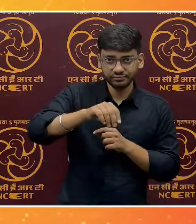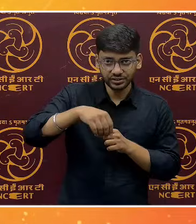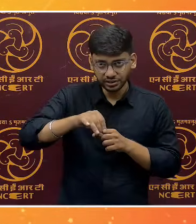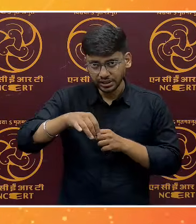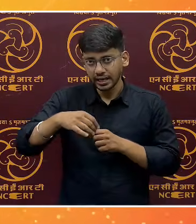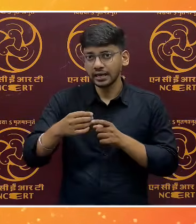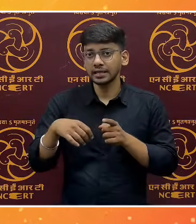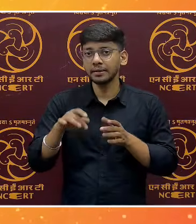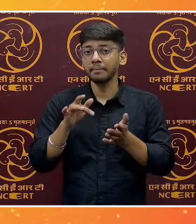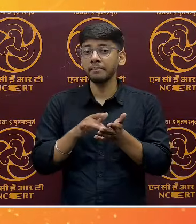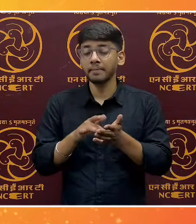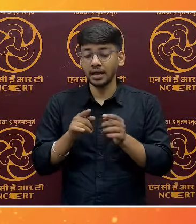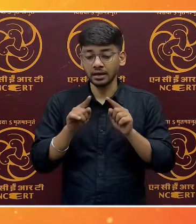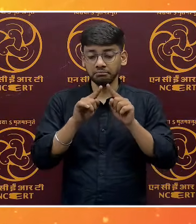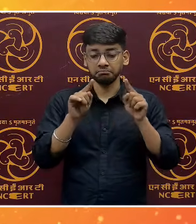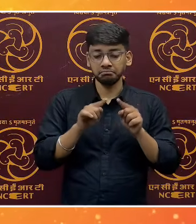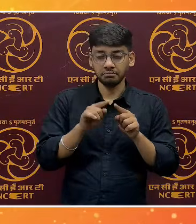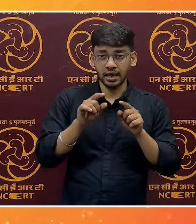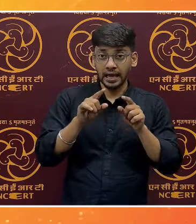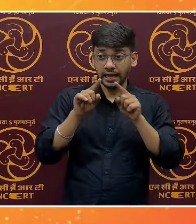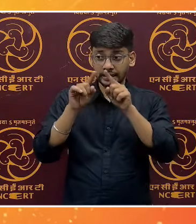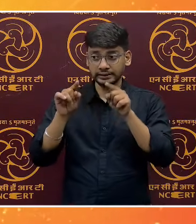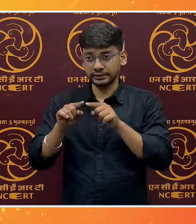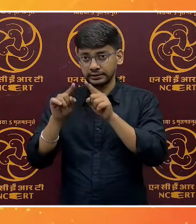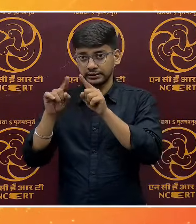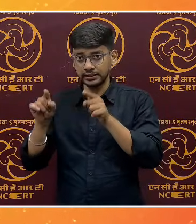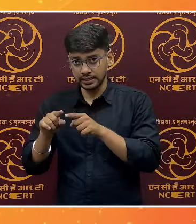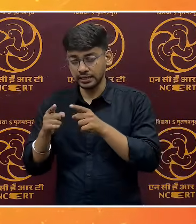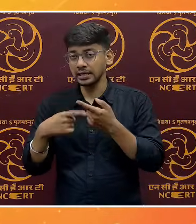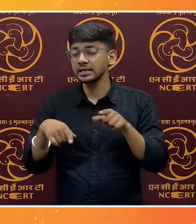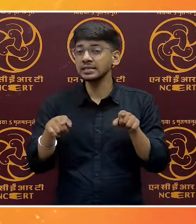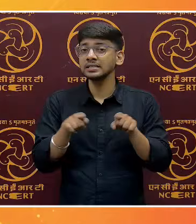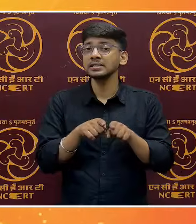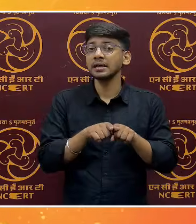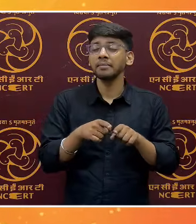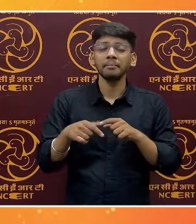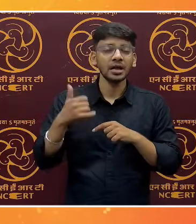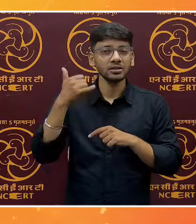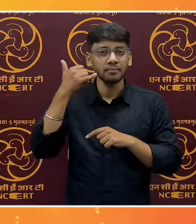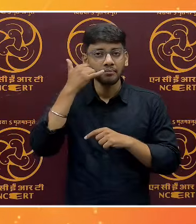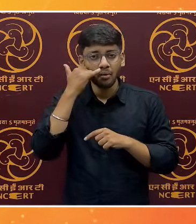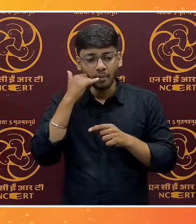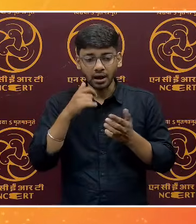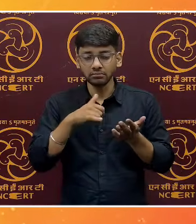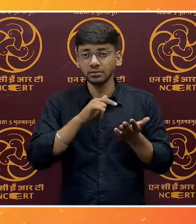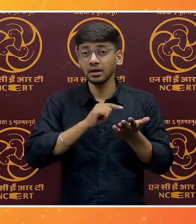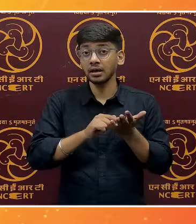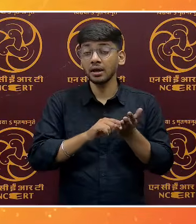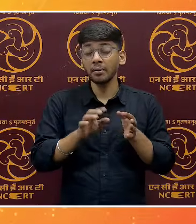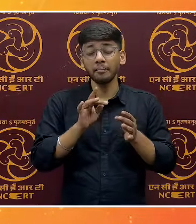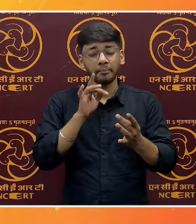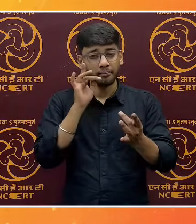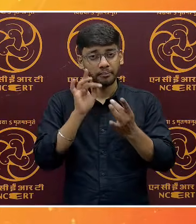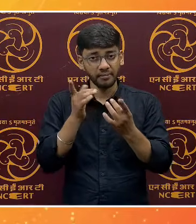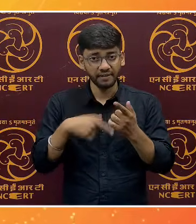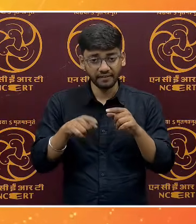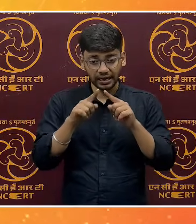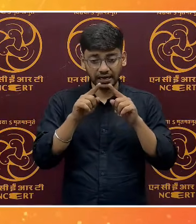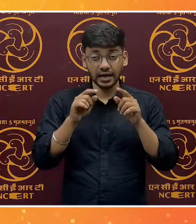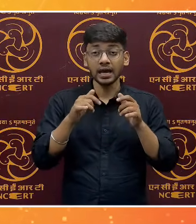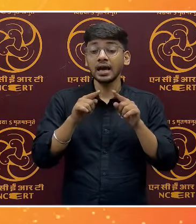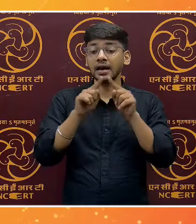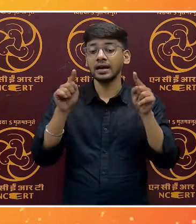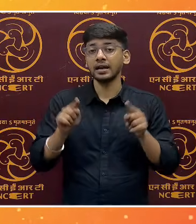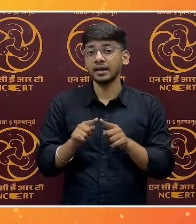square park is again an example of a square, and the mobile is a screen is the perfect example for the rectangular,